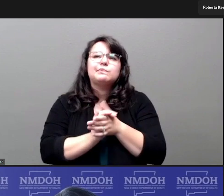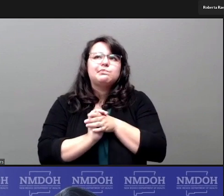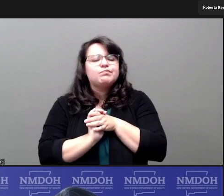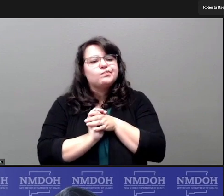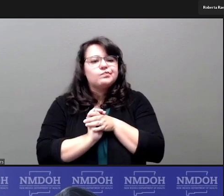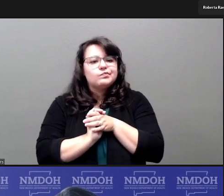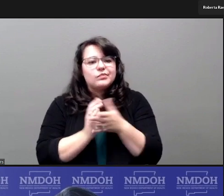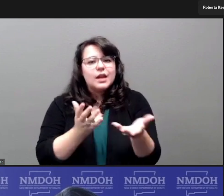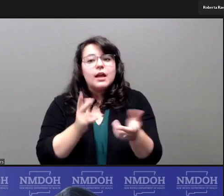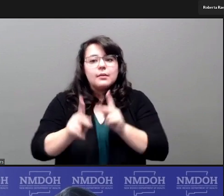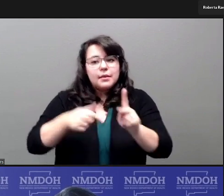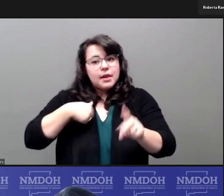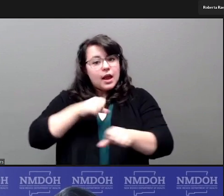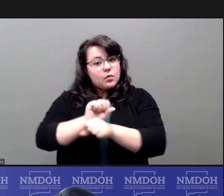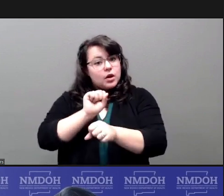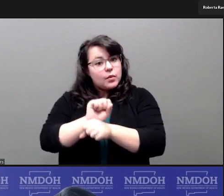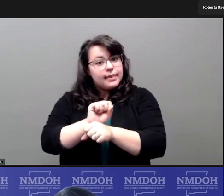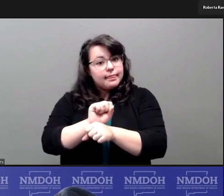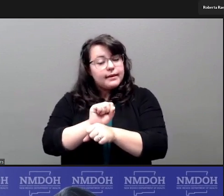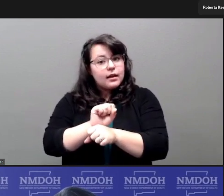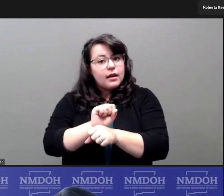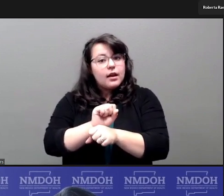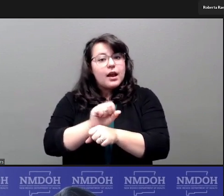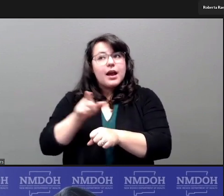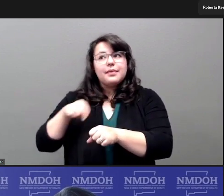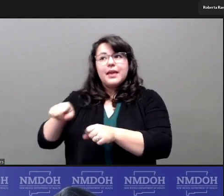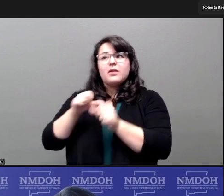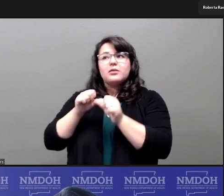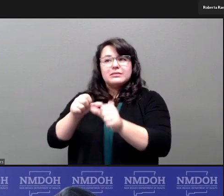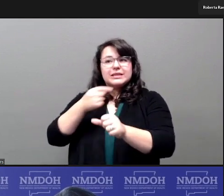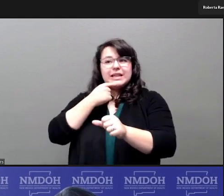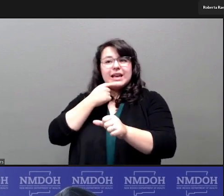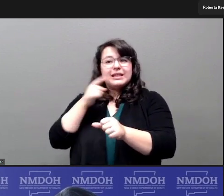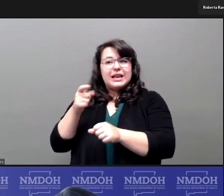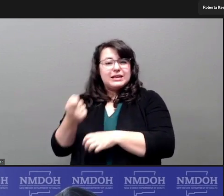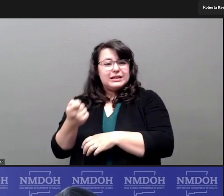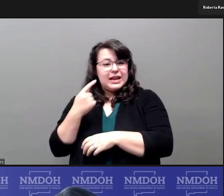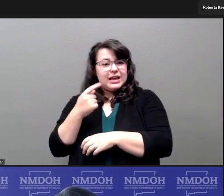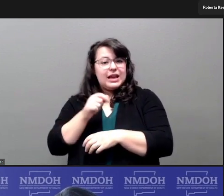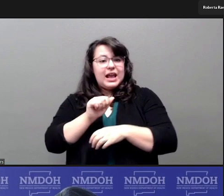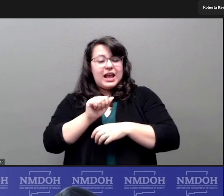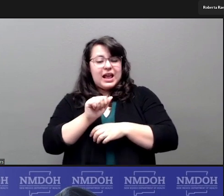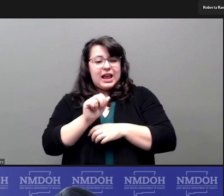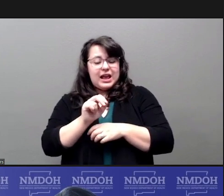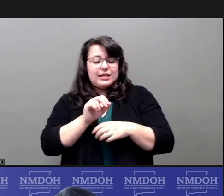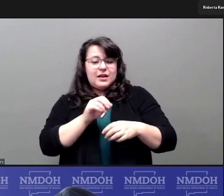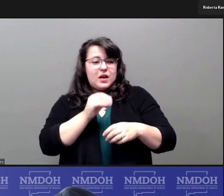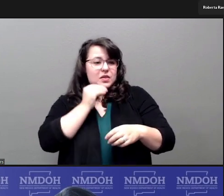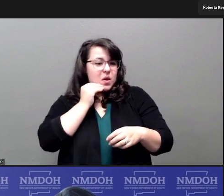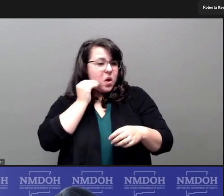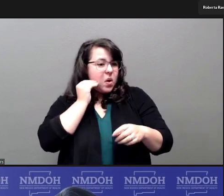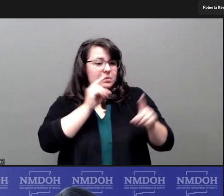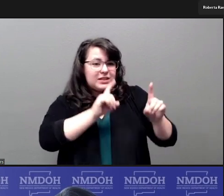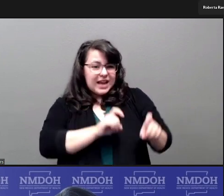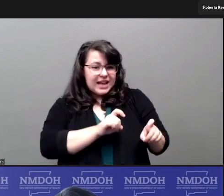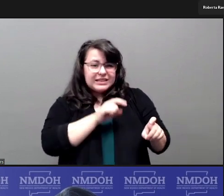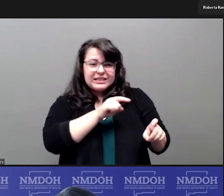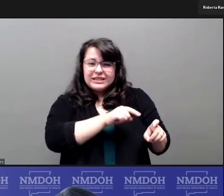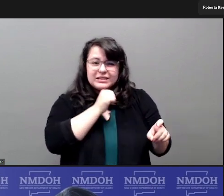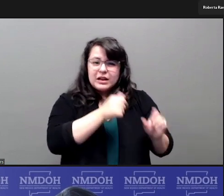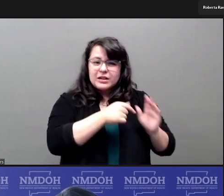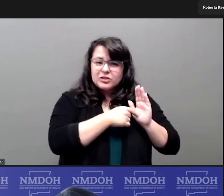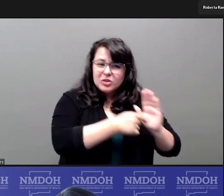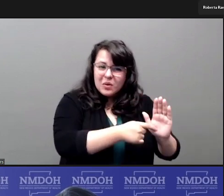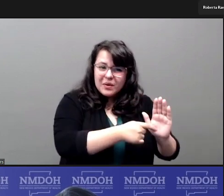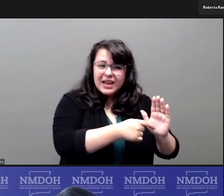the folks I work with keep saying that they keep on taking the antigen test and it's not coming through, but